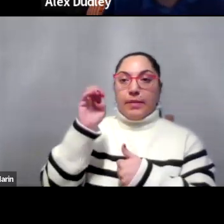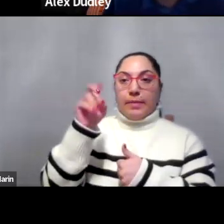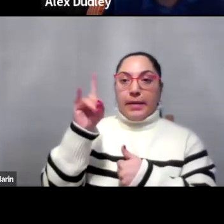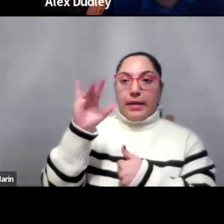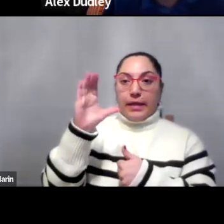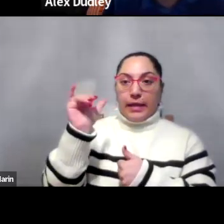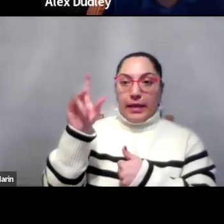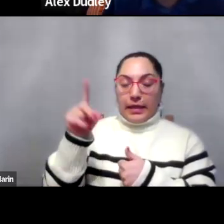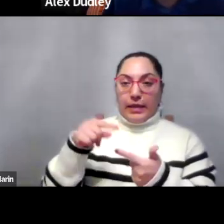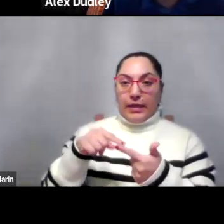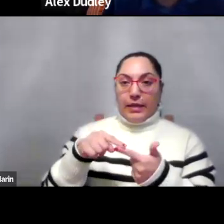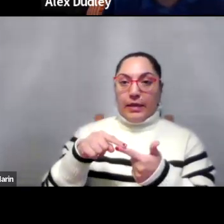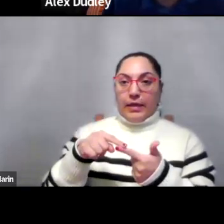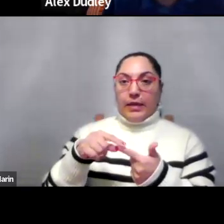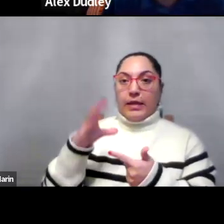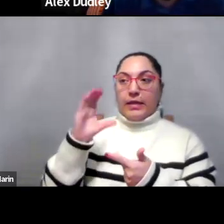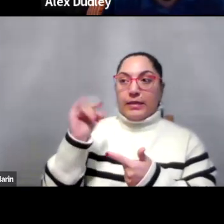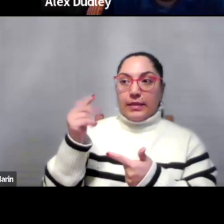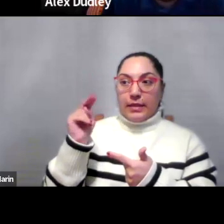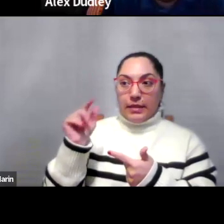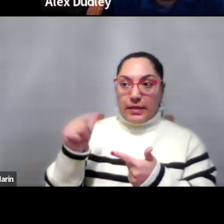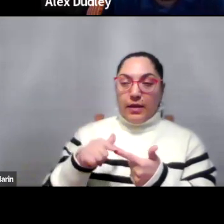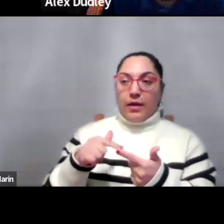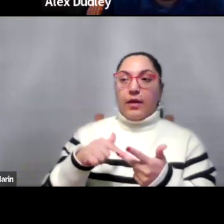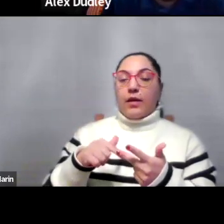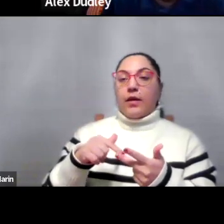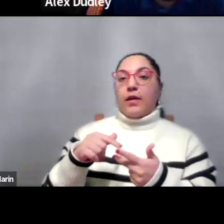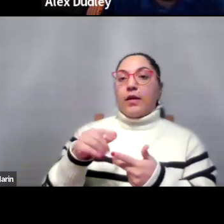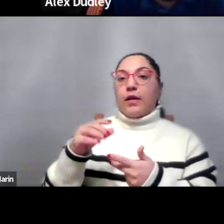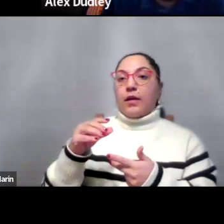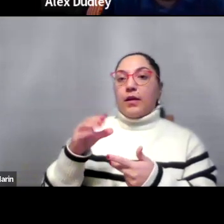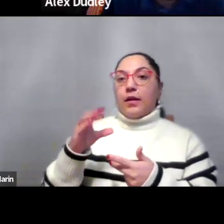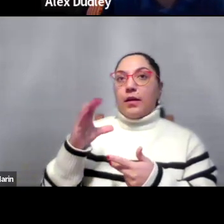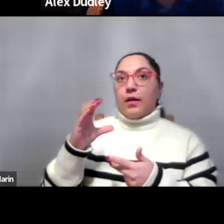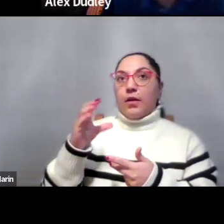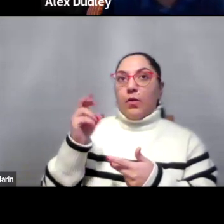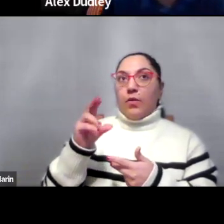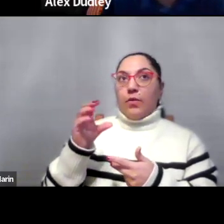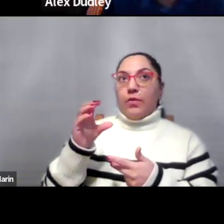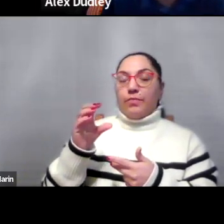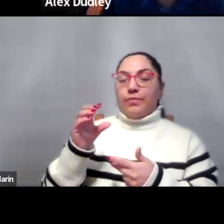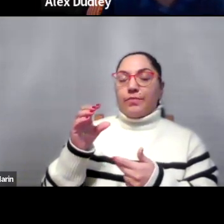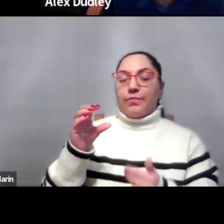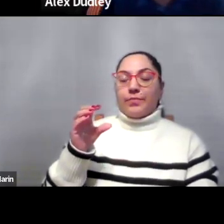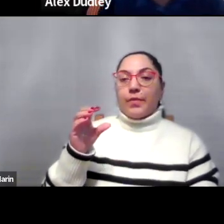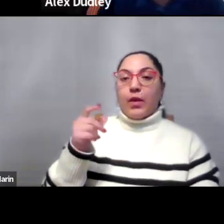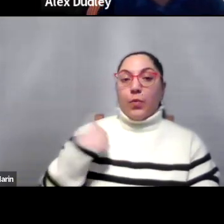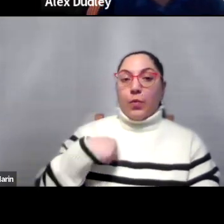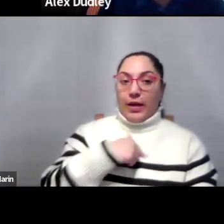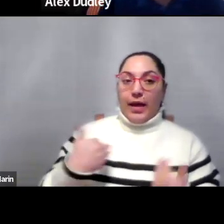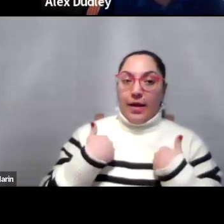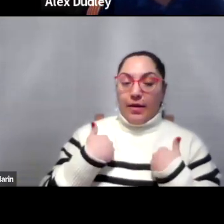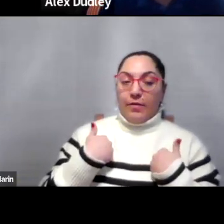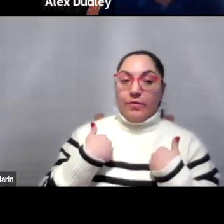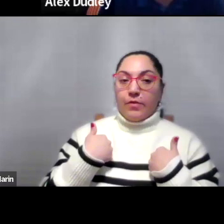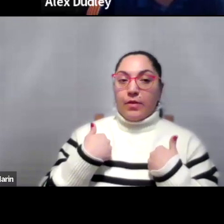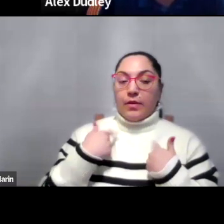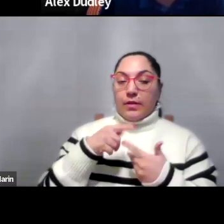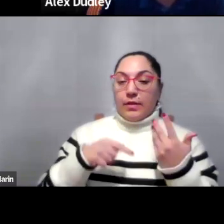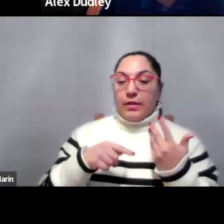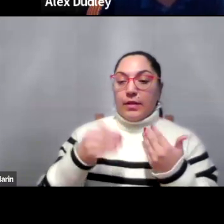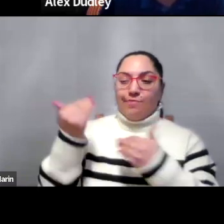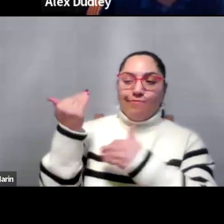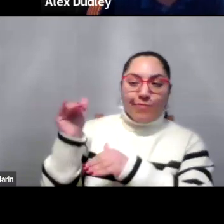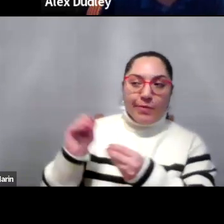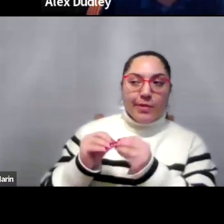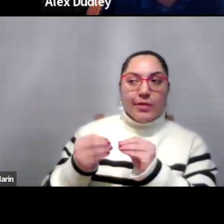Medicare, or commercial Cigna, CareFirst, BCBS, or Optum. We do have a limited